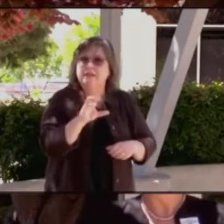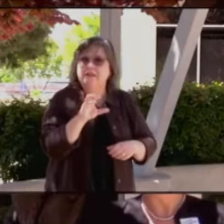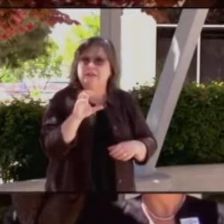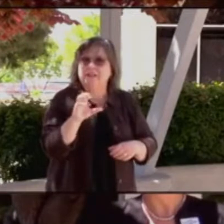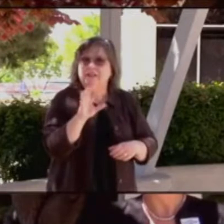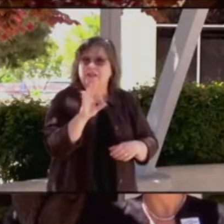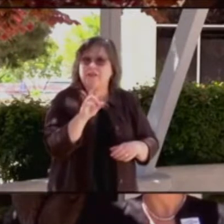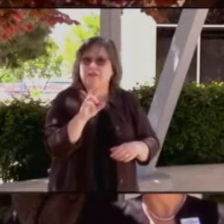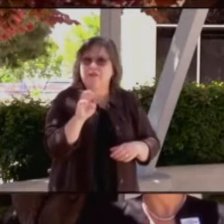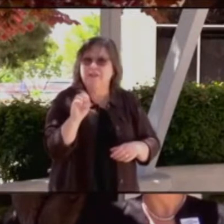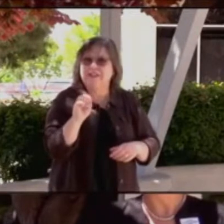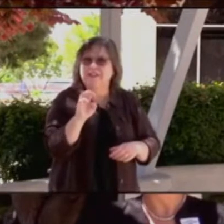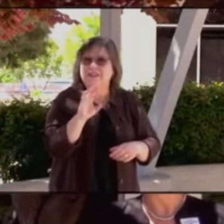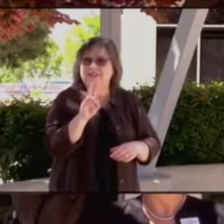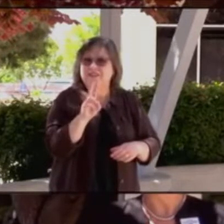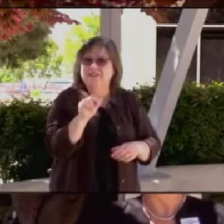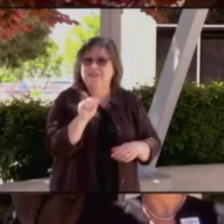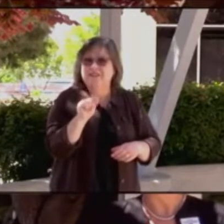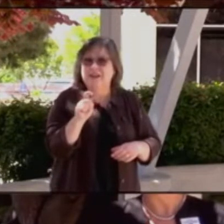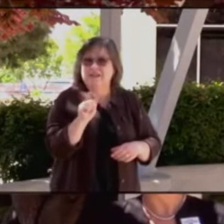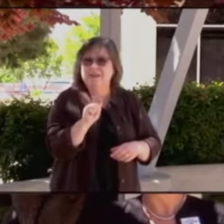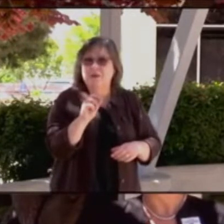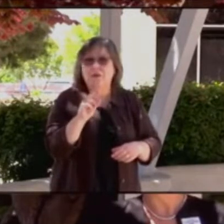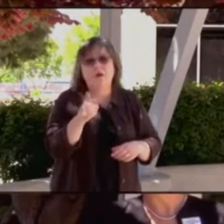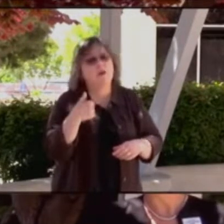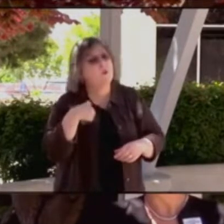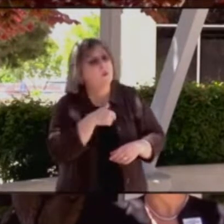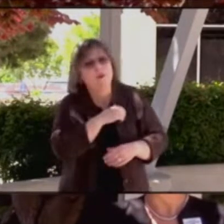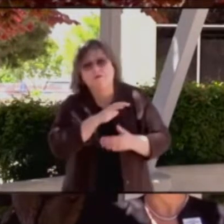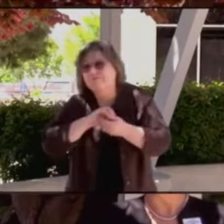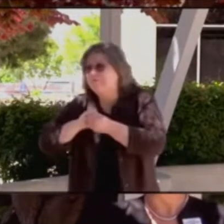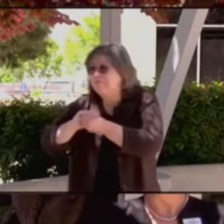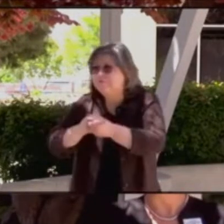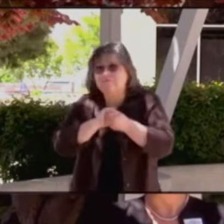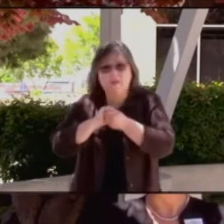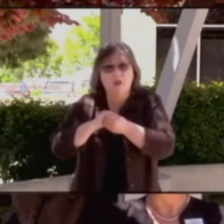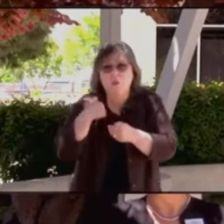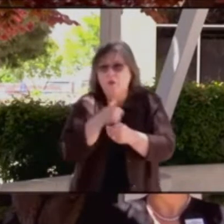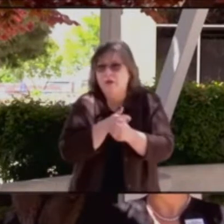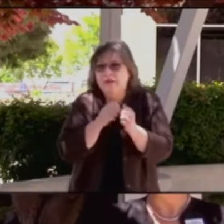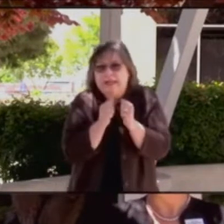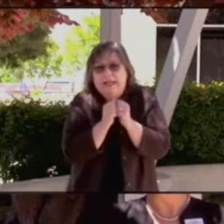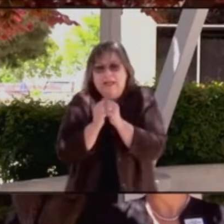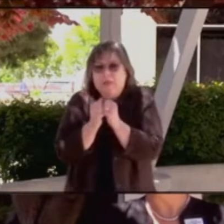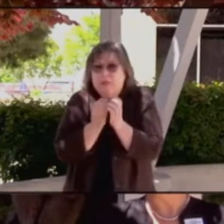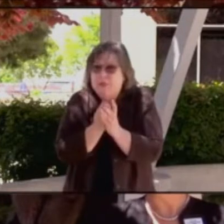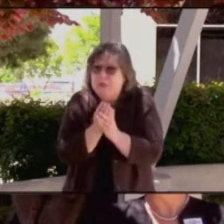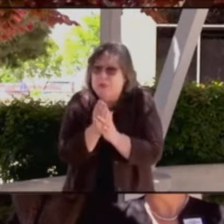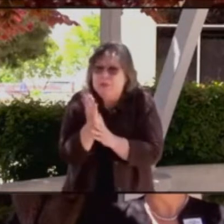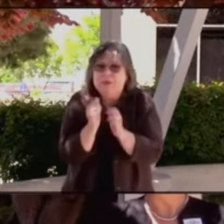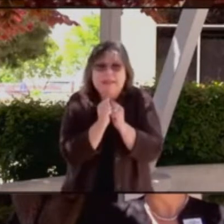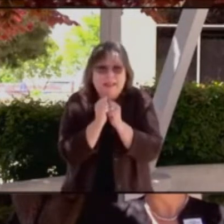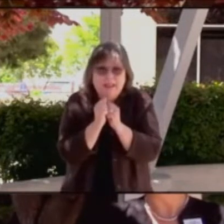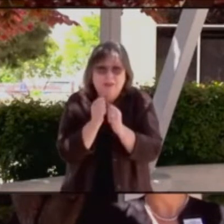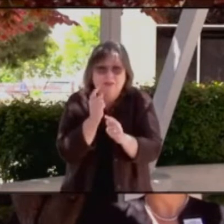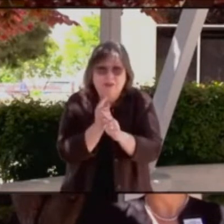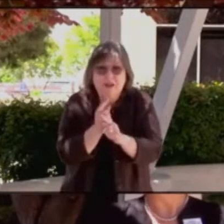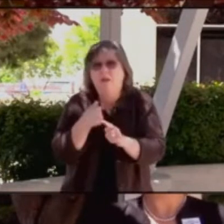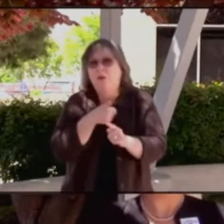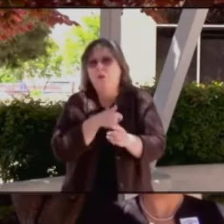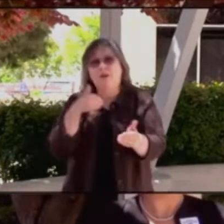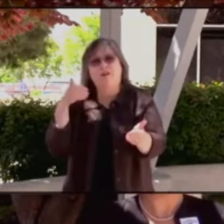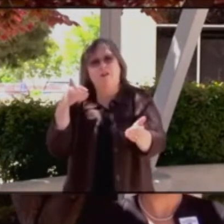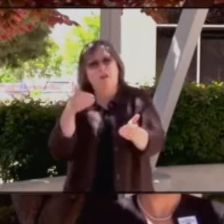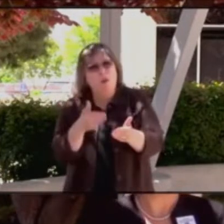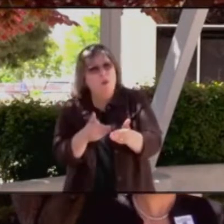sccfreevax.org. We are getting through this together. We're so close. Thank you very much. I'm pleased now to call up my colleague, Supervisor